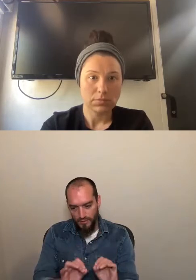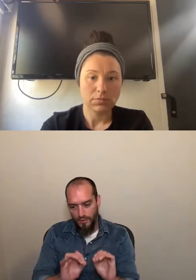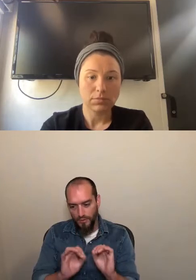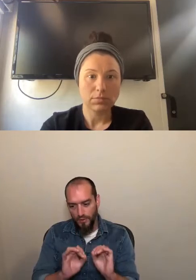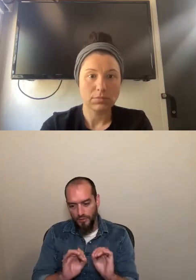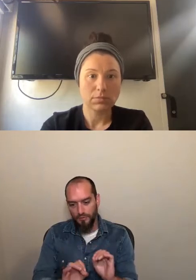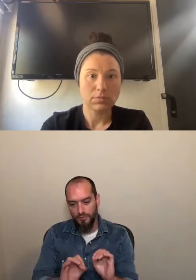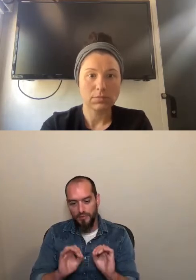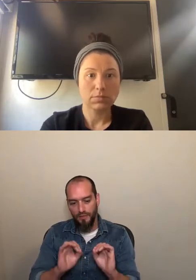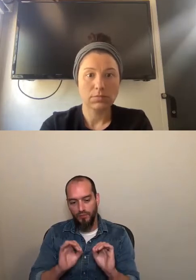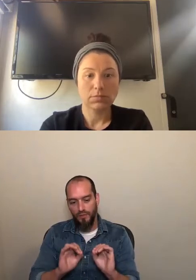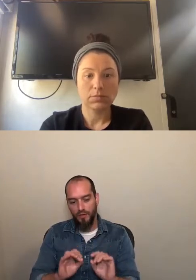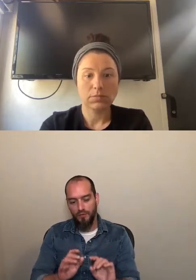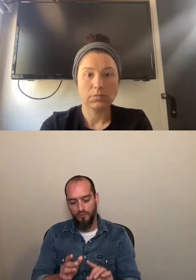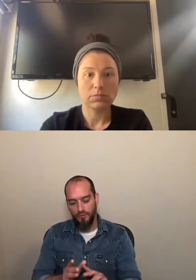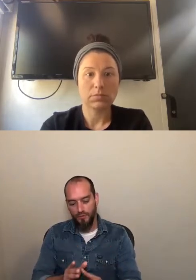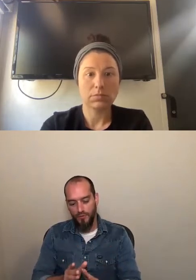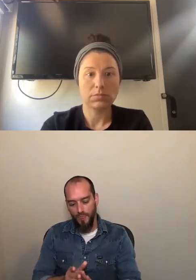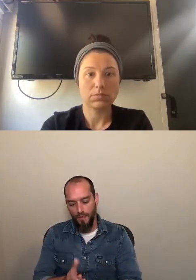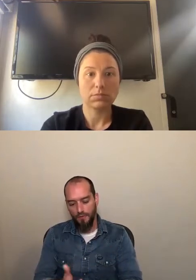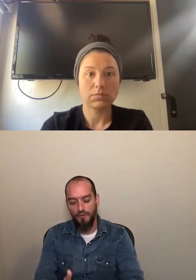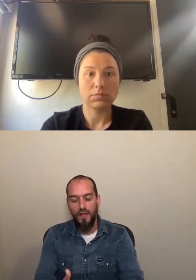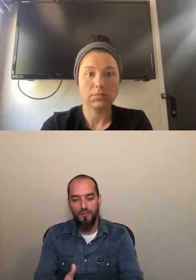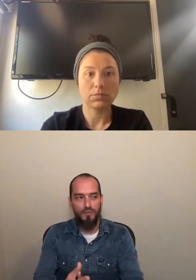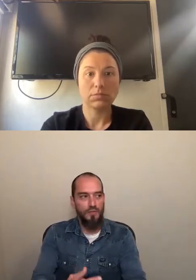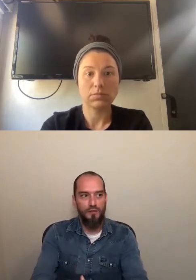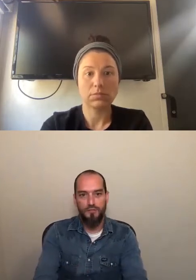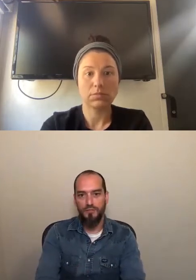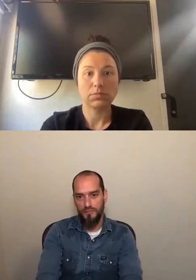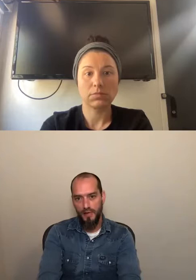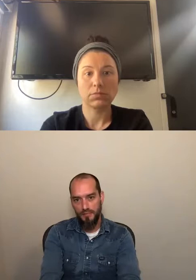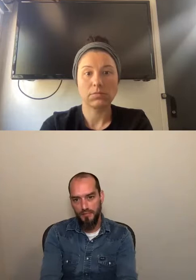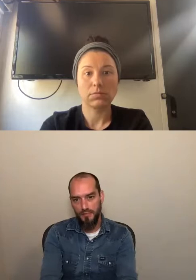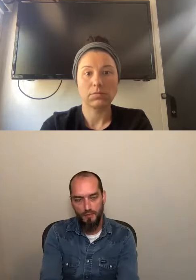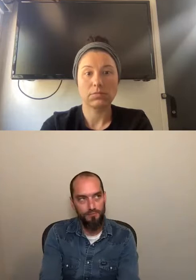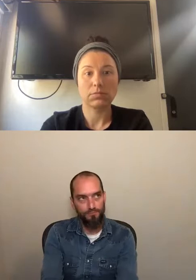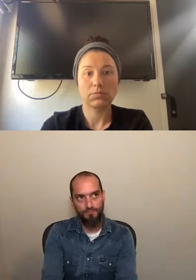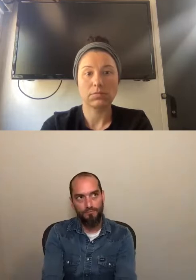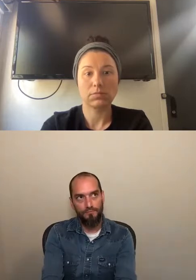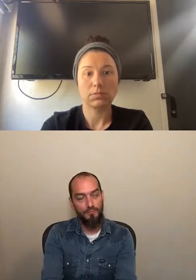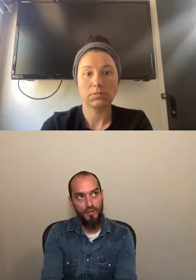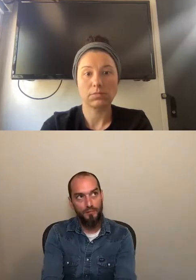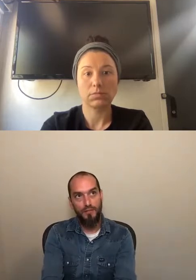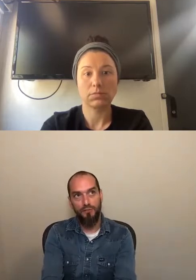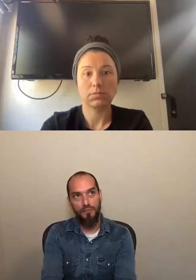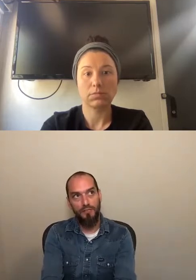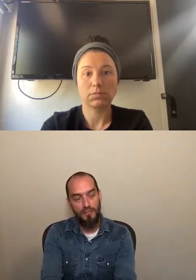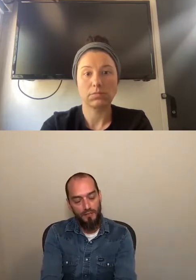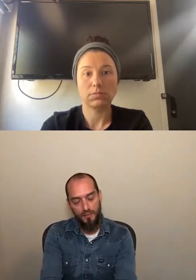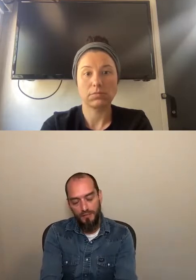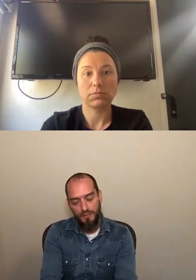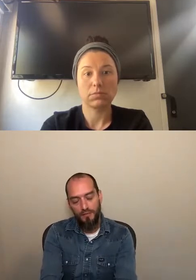I also think we also have to be careful of, look, a lot of the doctors that, I'm trying to be careful